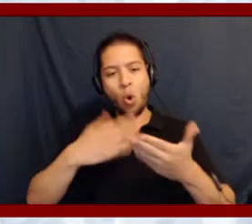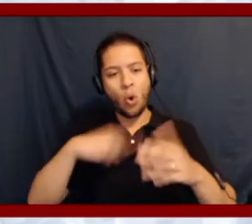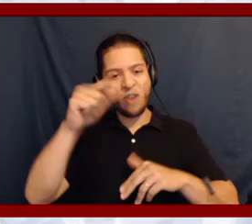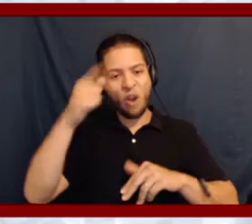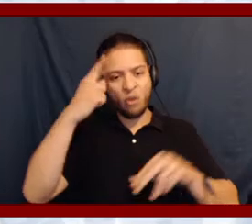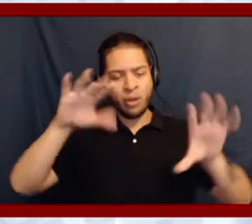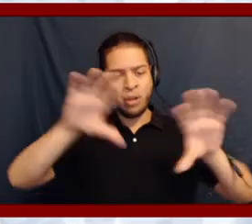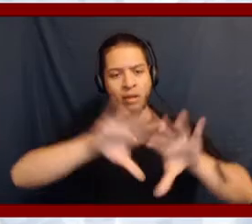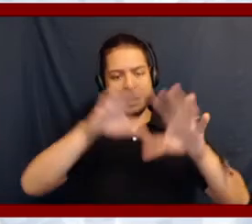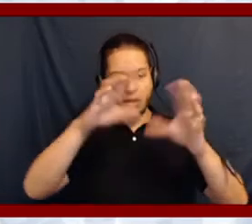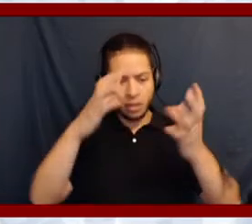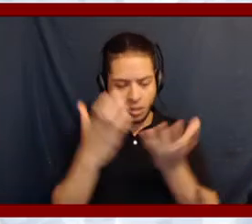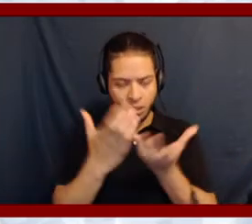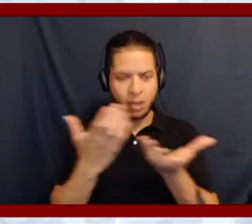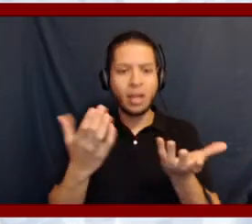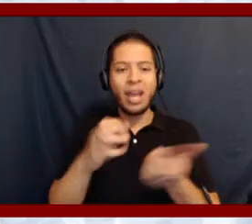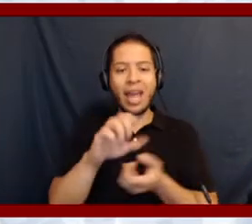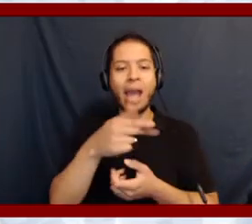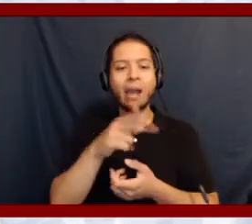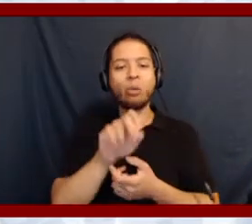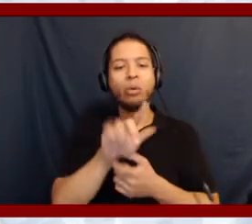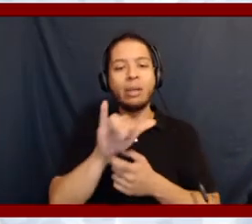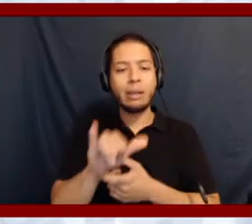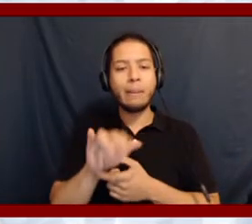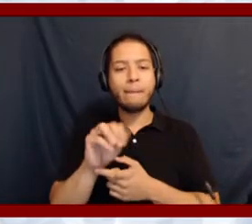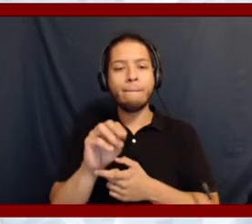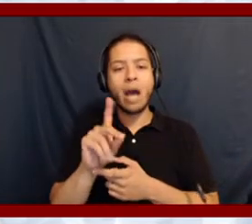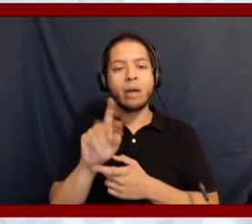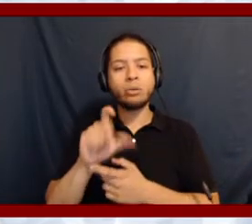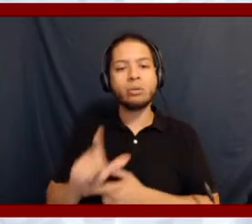model and initiative. And so we are